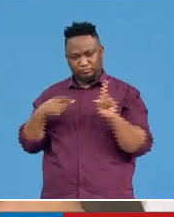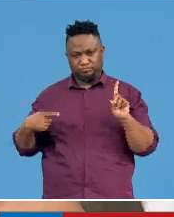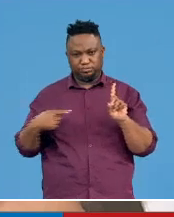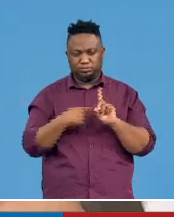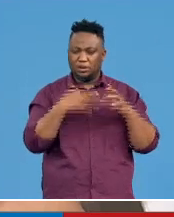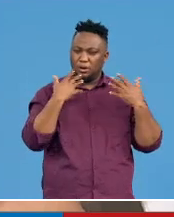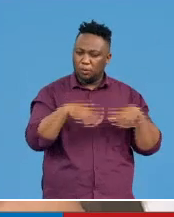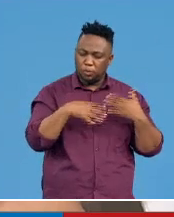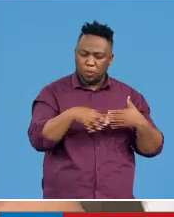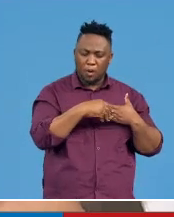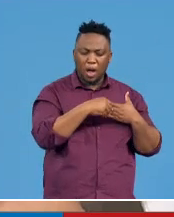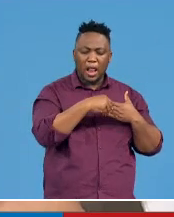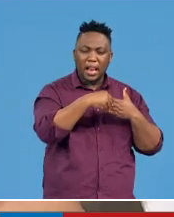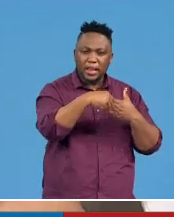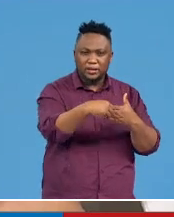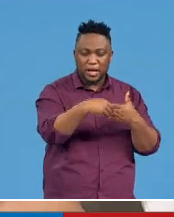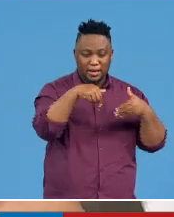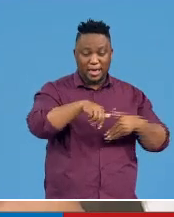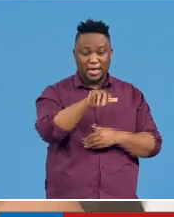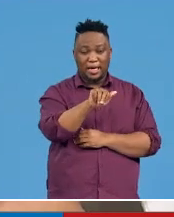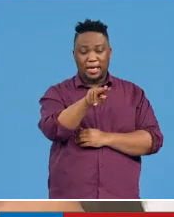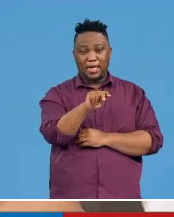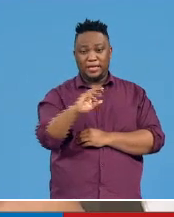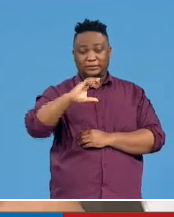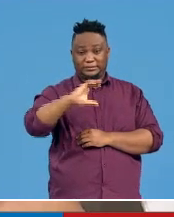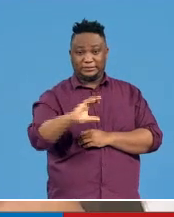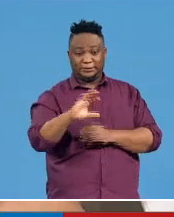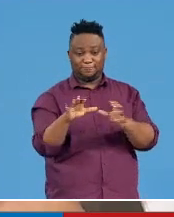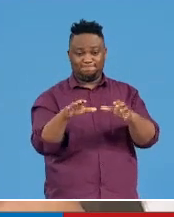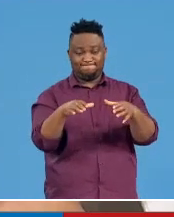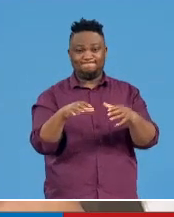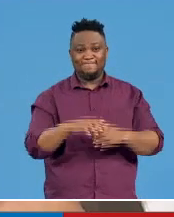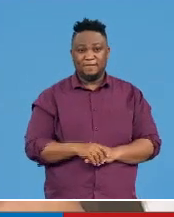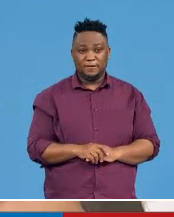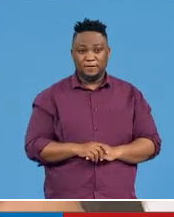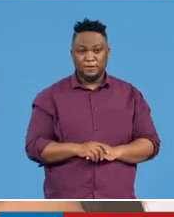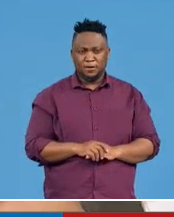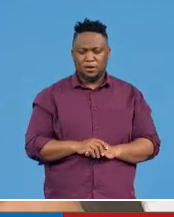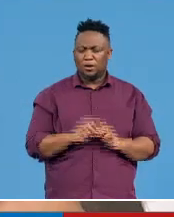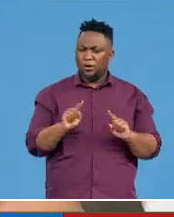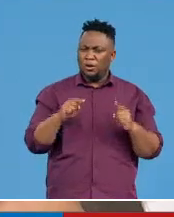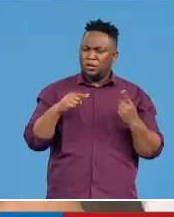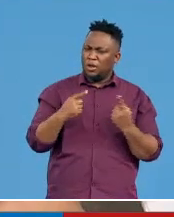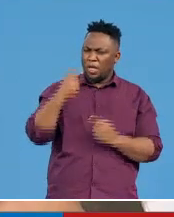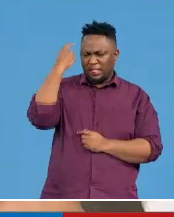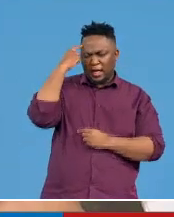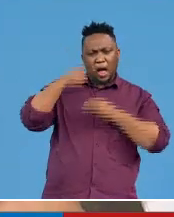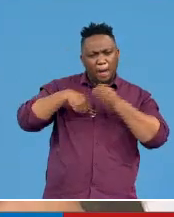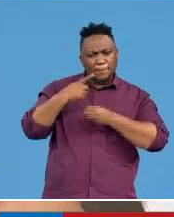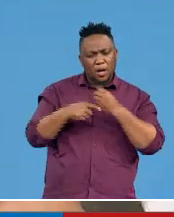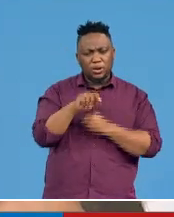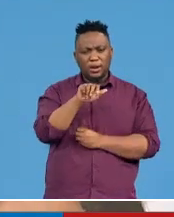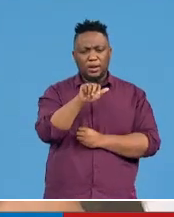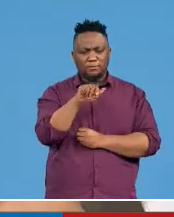leader of the African National Congress. It is difficult to imagine the ANC without our